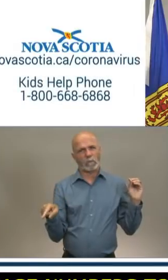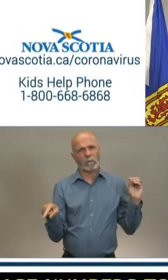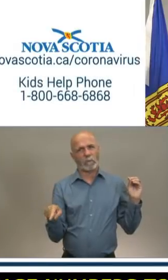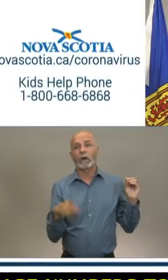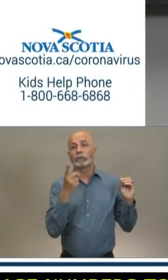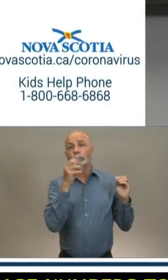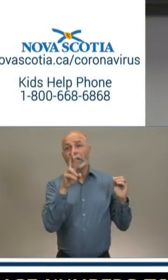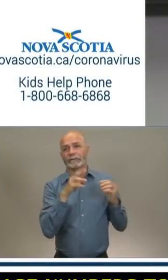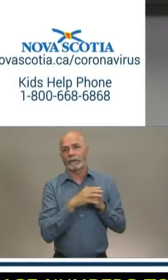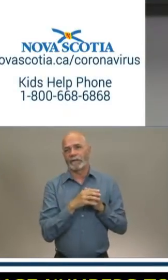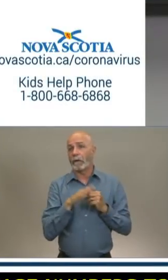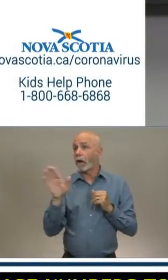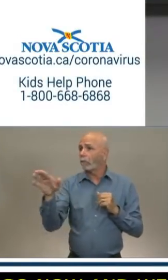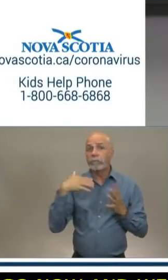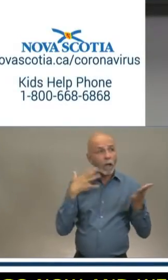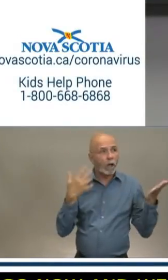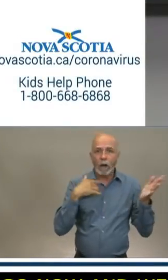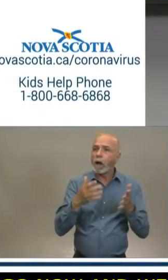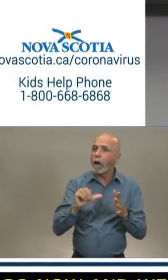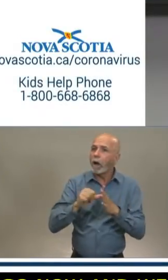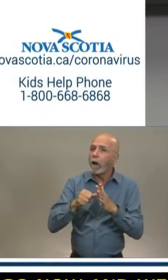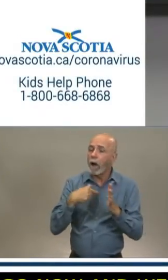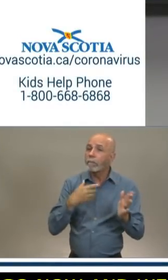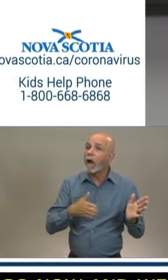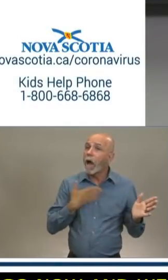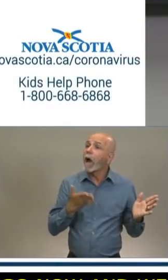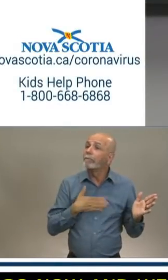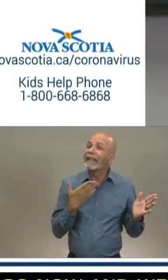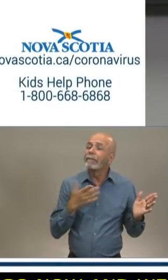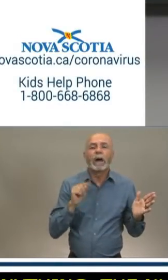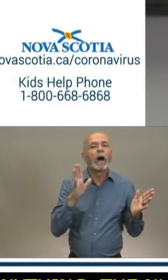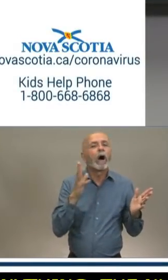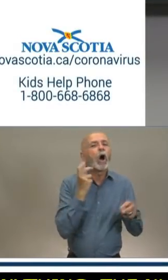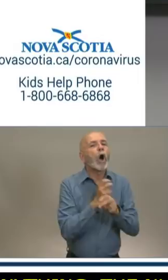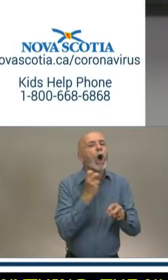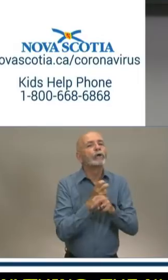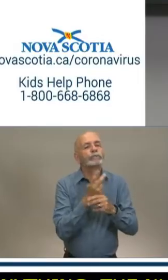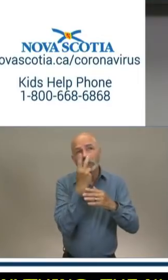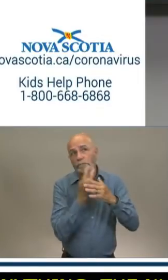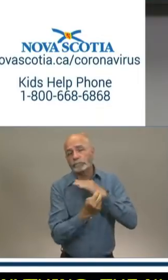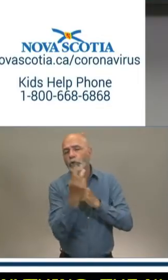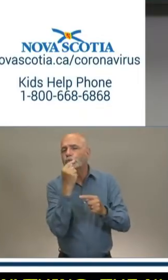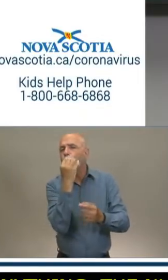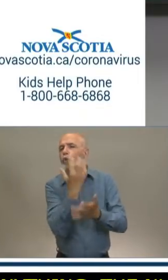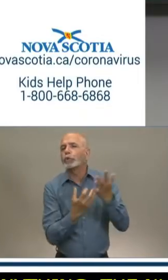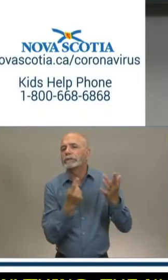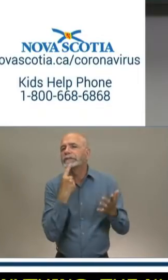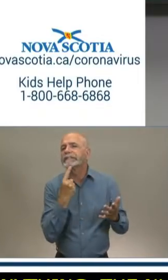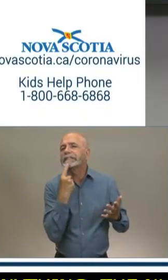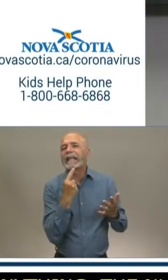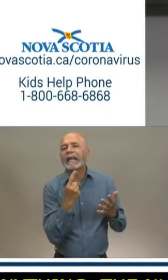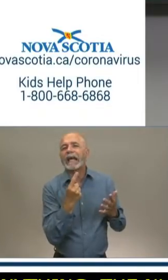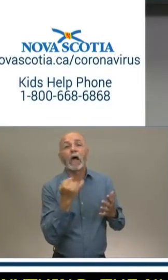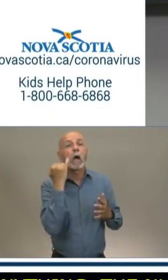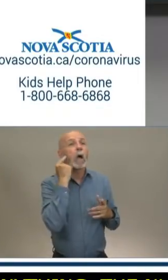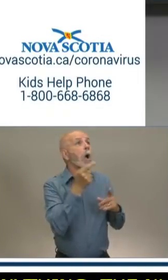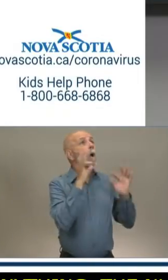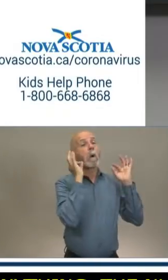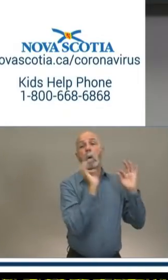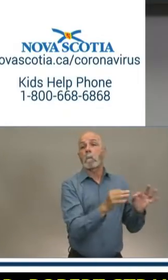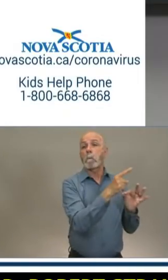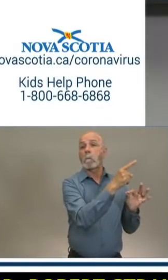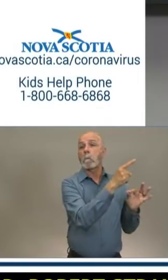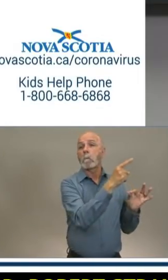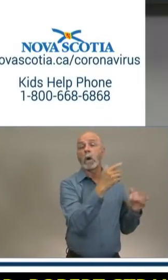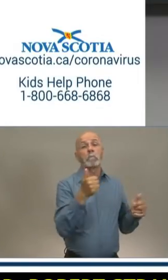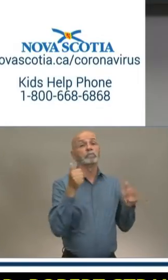not seeing the impact, but it's early days yet. But also, this is about risk. Just because nothing happens, you may get lucky. You may take a risk and nothing